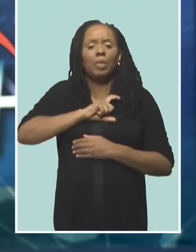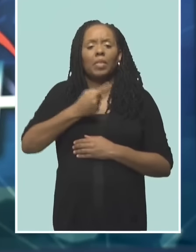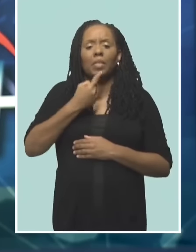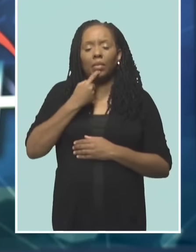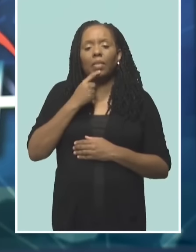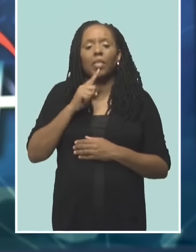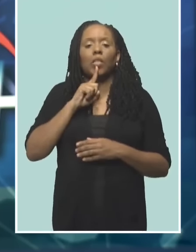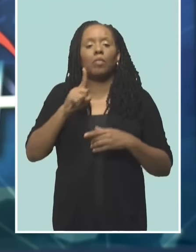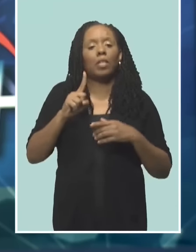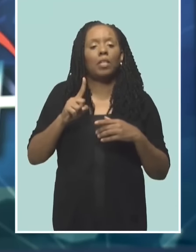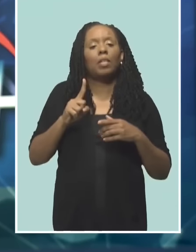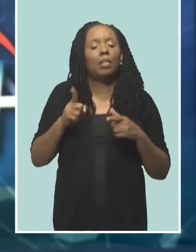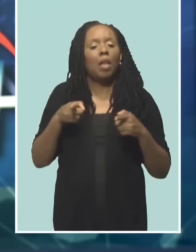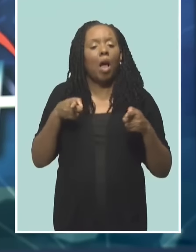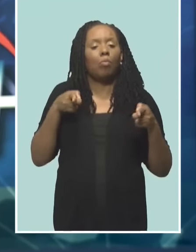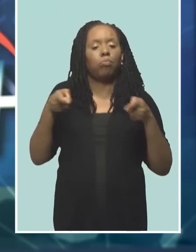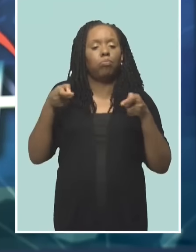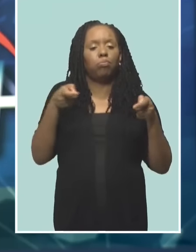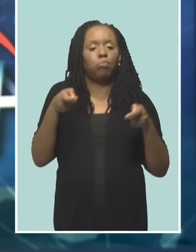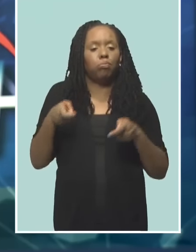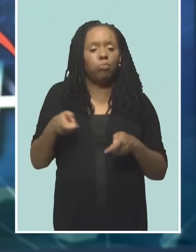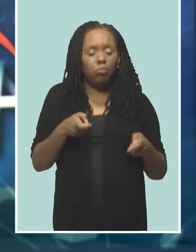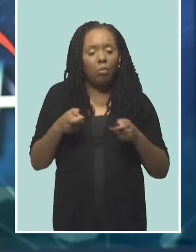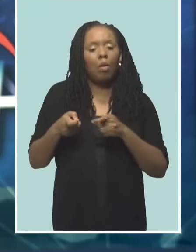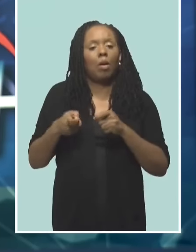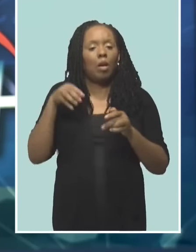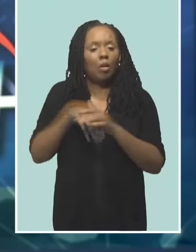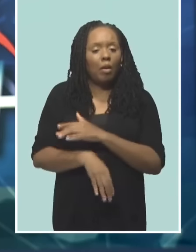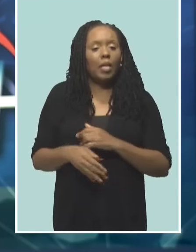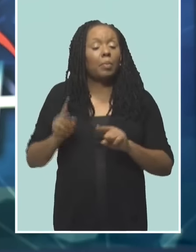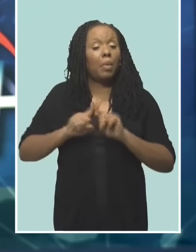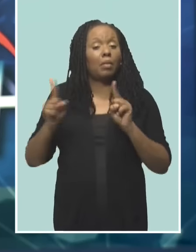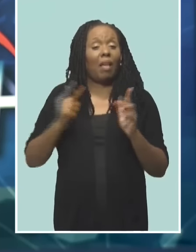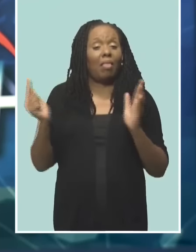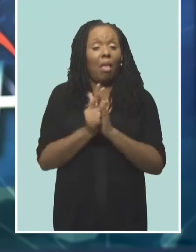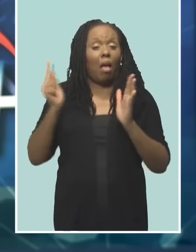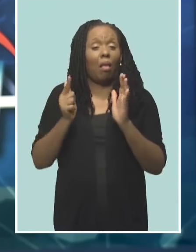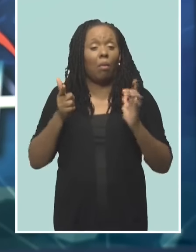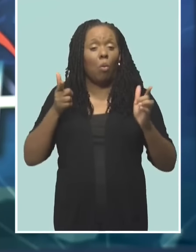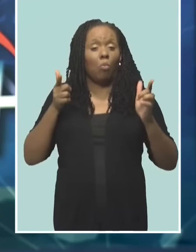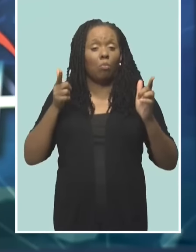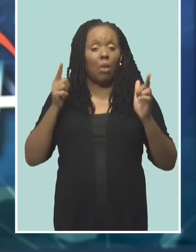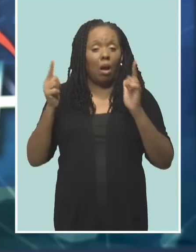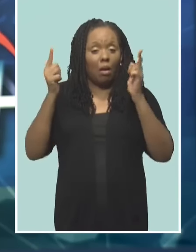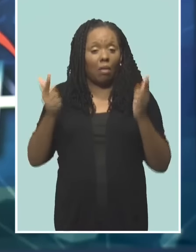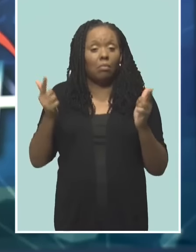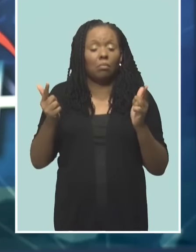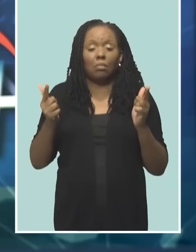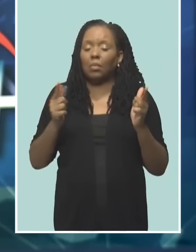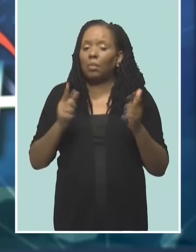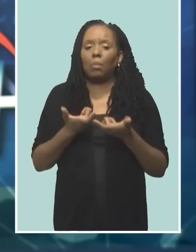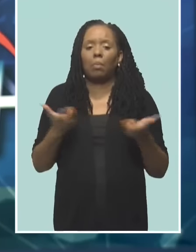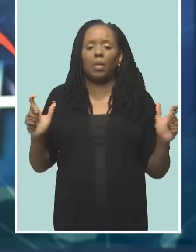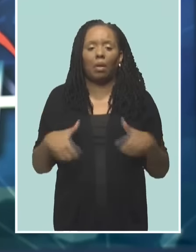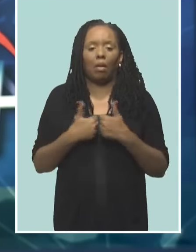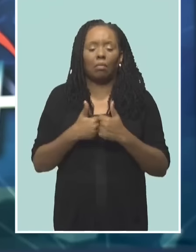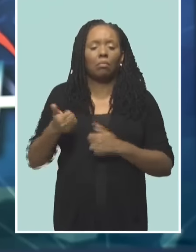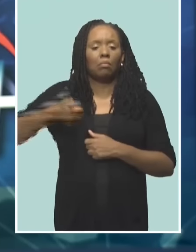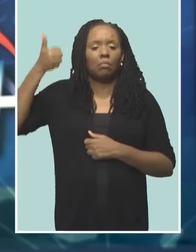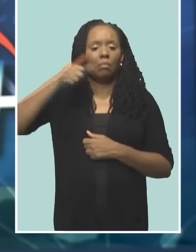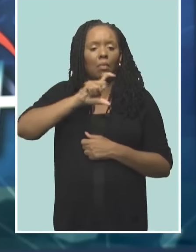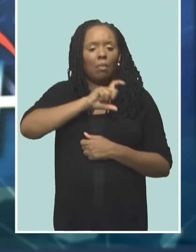bearing fruit, but tackling illegal firearms remains the biggest challenge. Commissioner of Police Richard Boyce made this point as